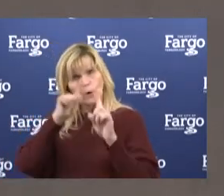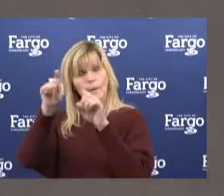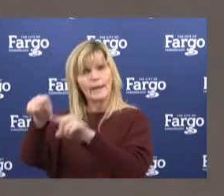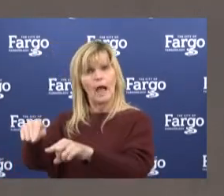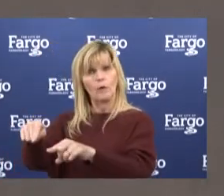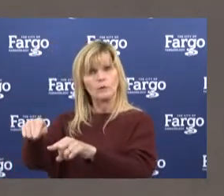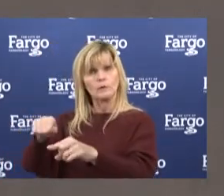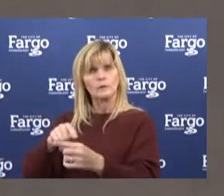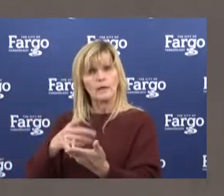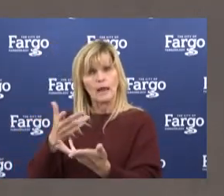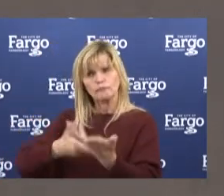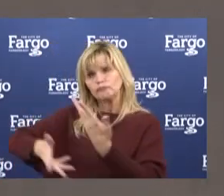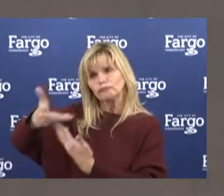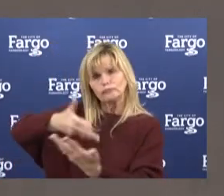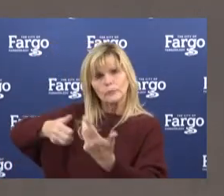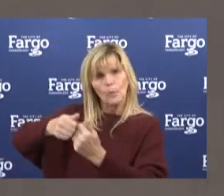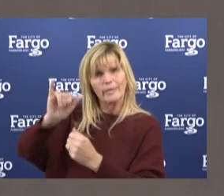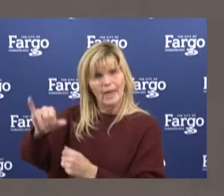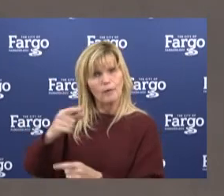and partaking in.